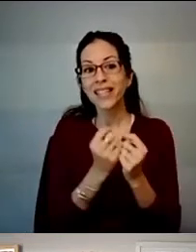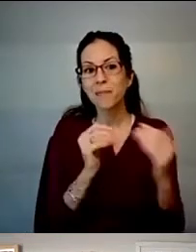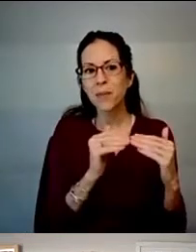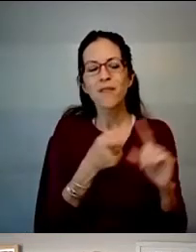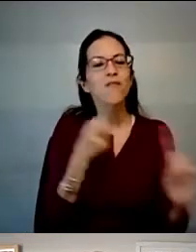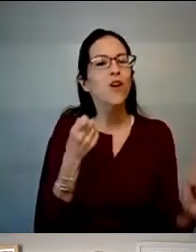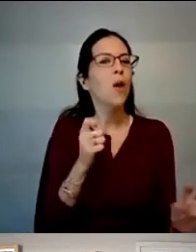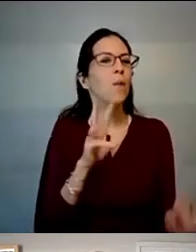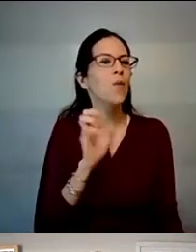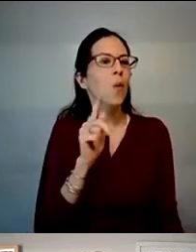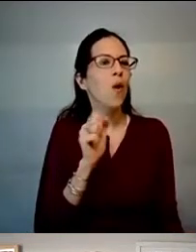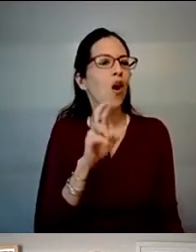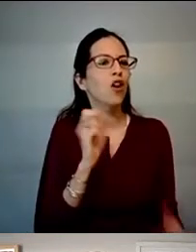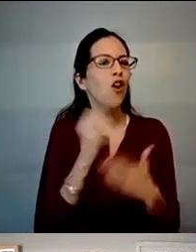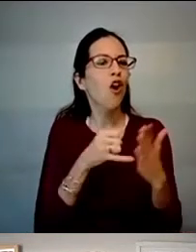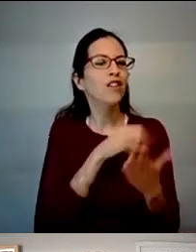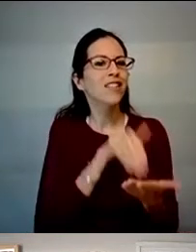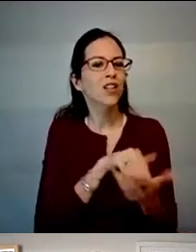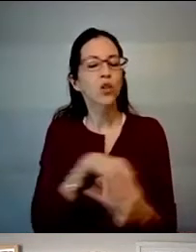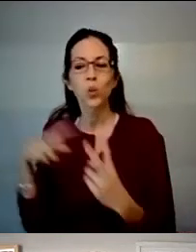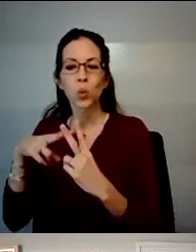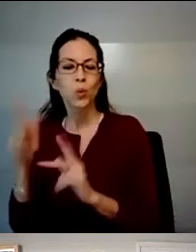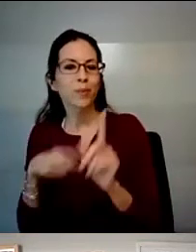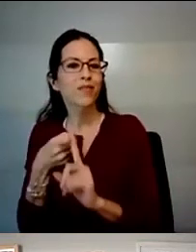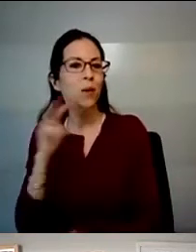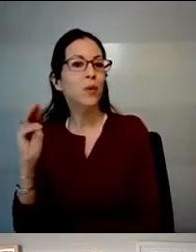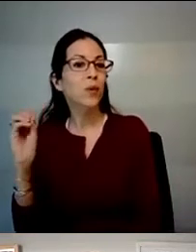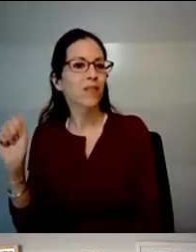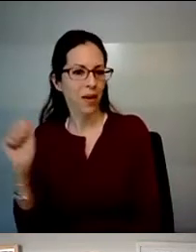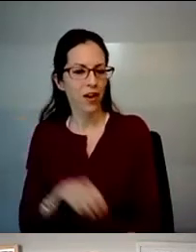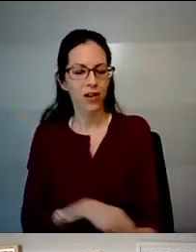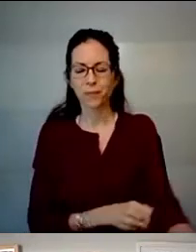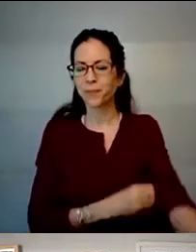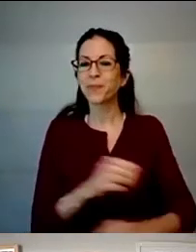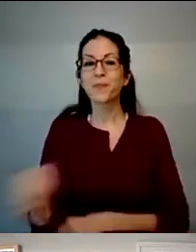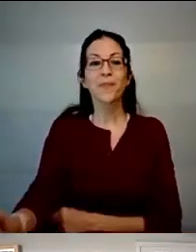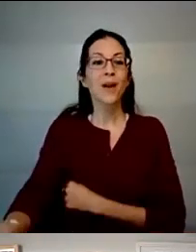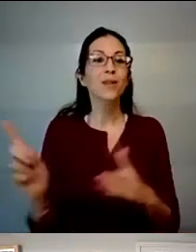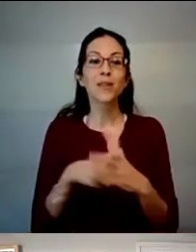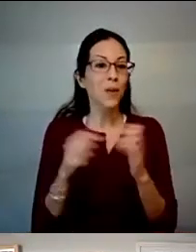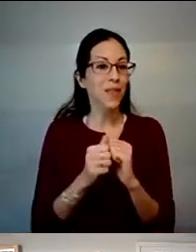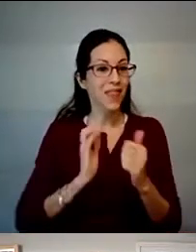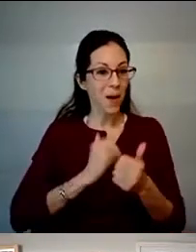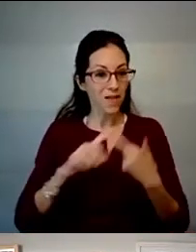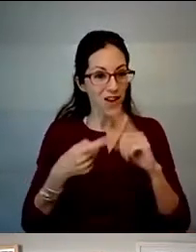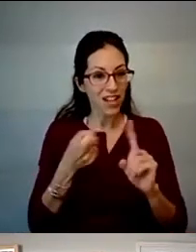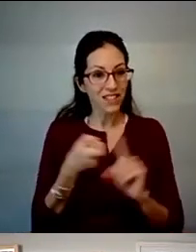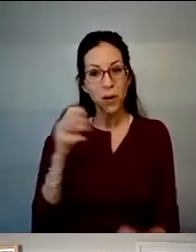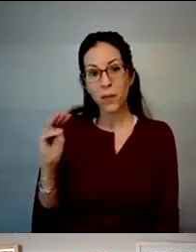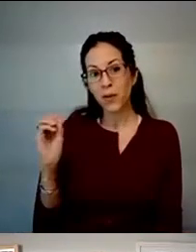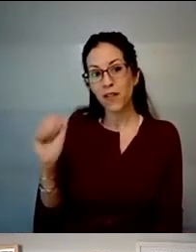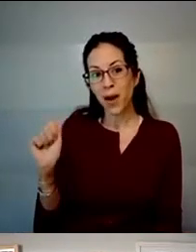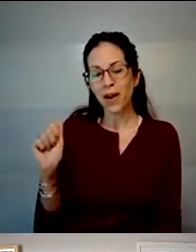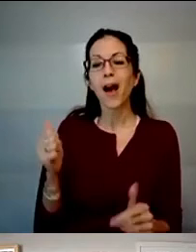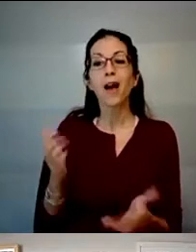two representatives from Mutual of America. We'll start with our friends from Mutual of America and have them introduce themselves,